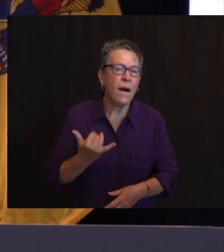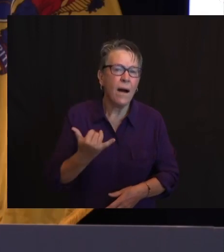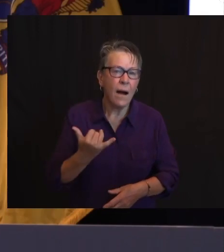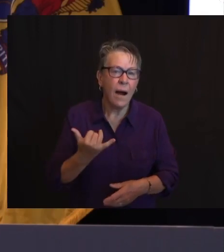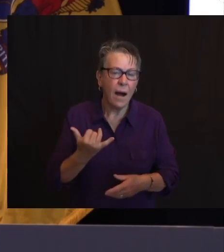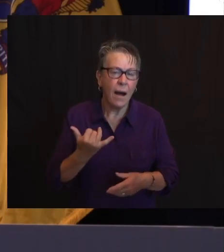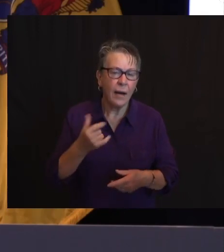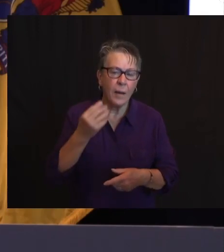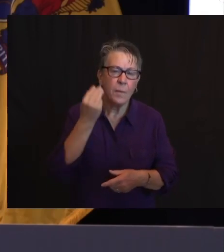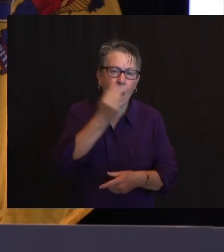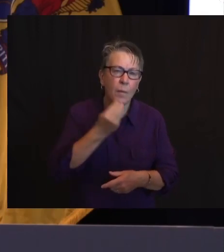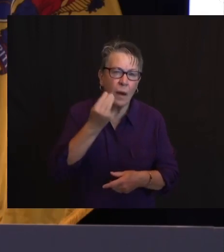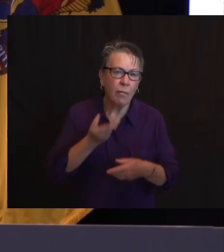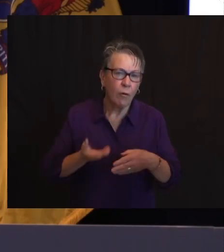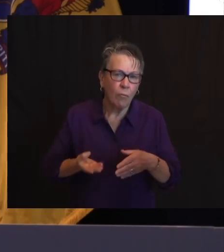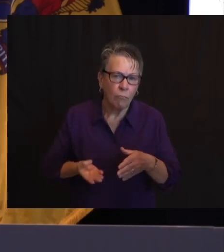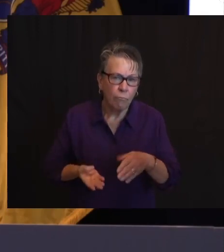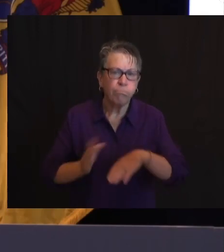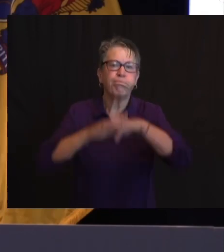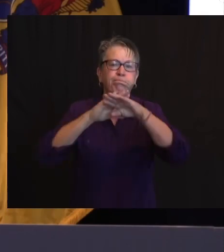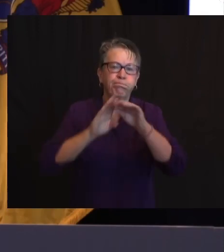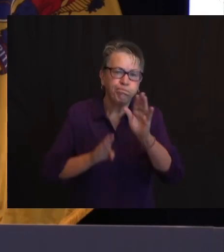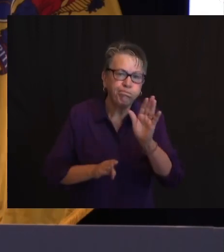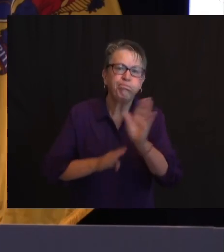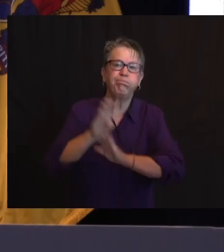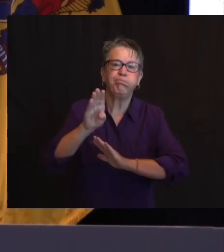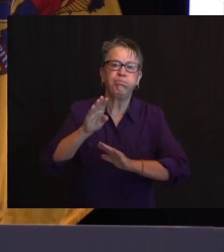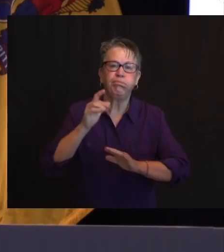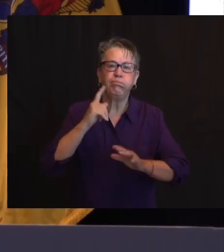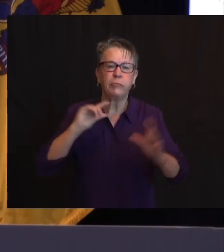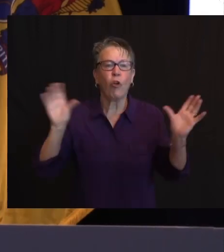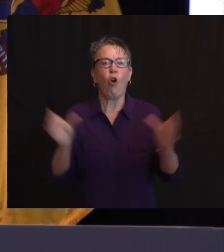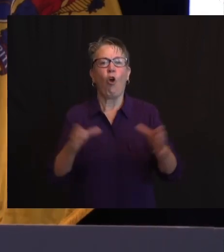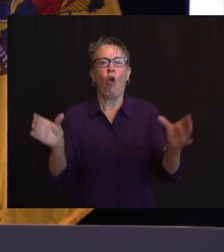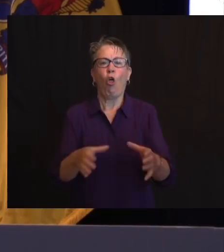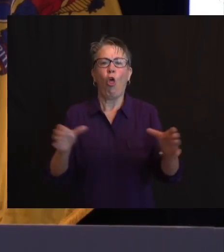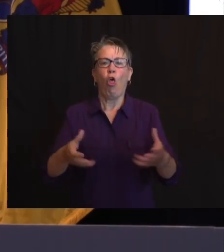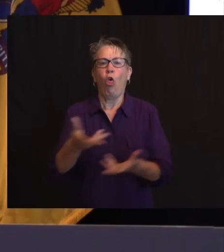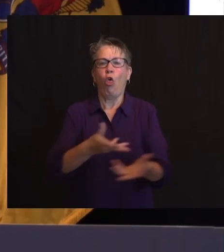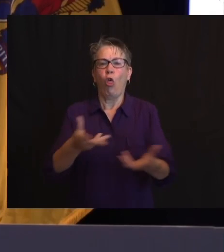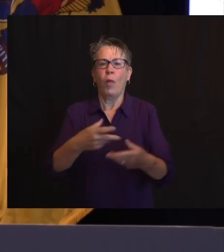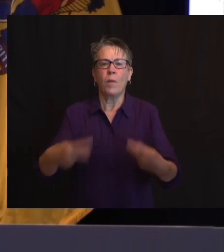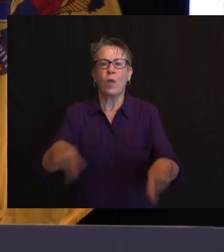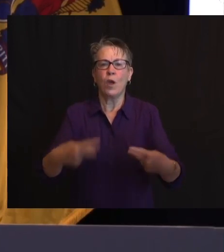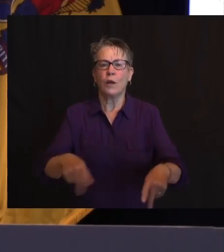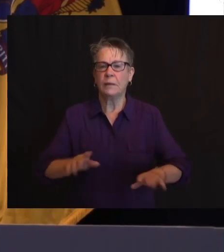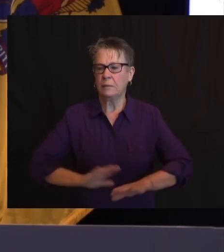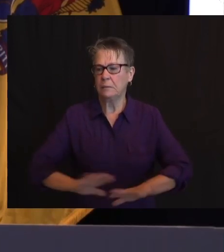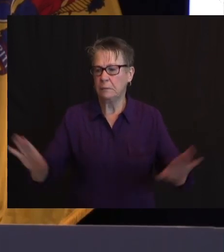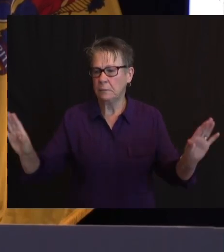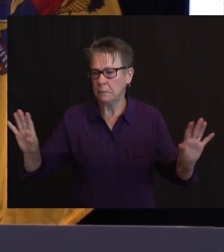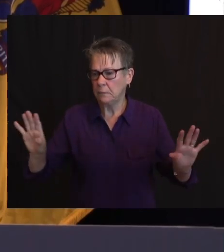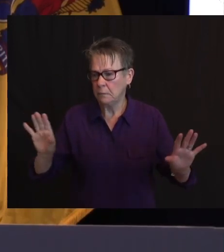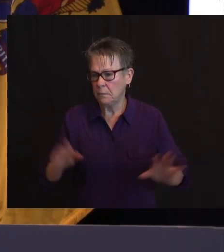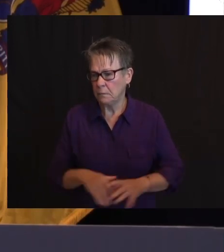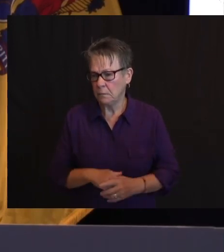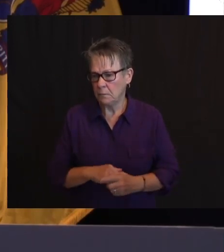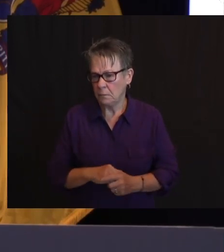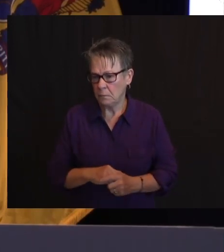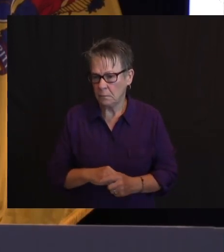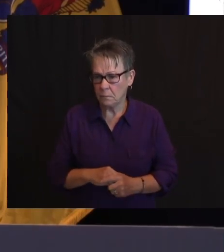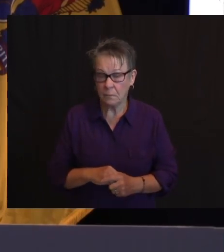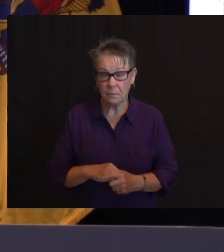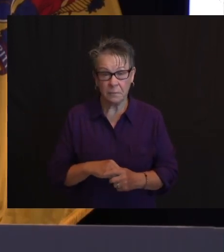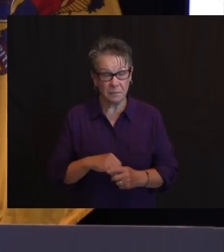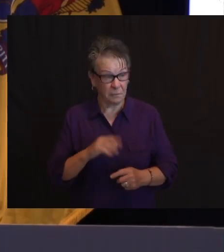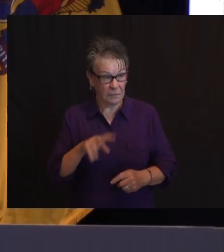point. I would think, Ed, Judy, that a second wave would,